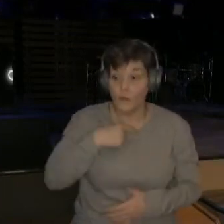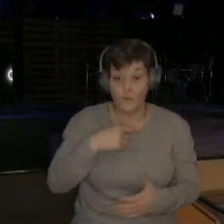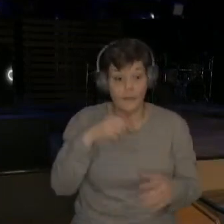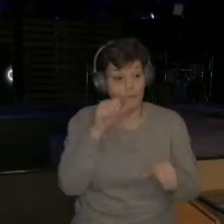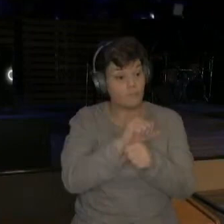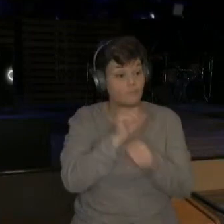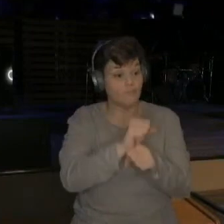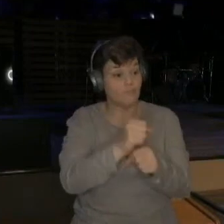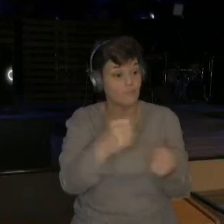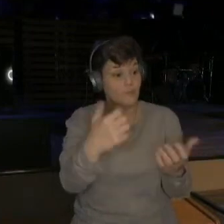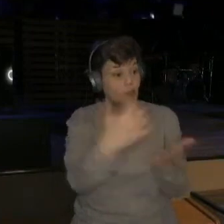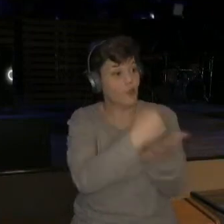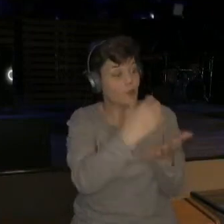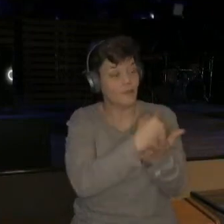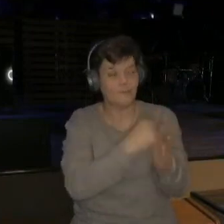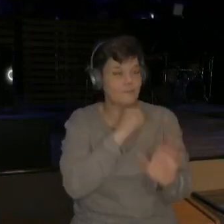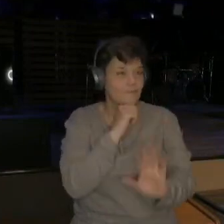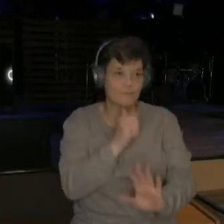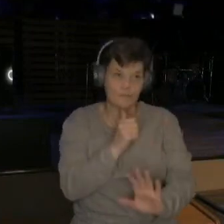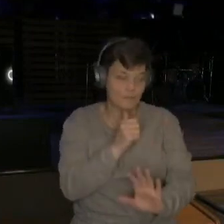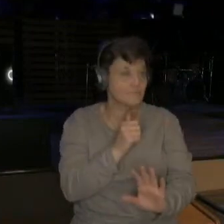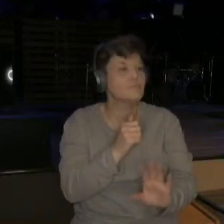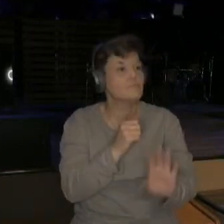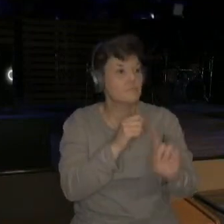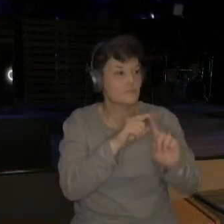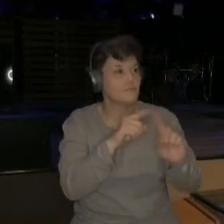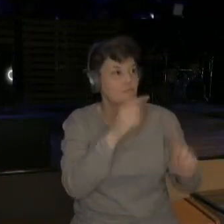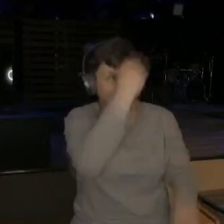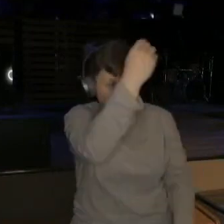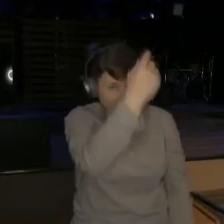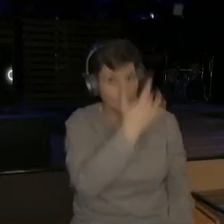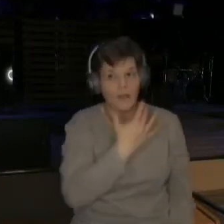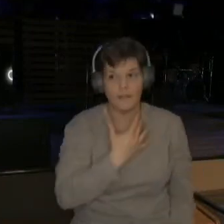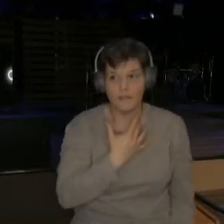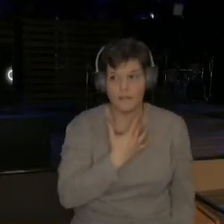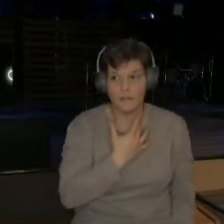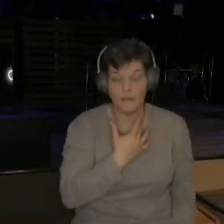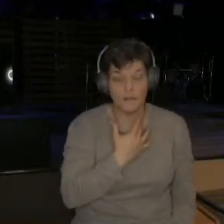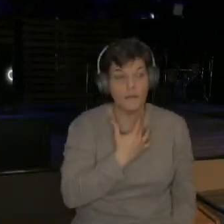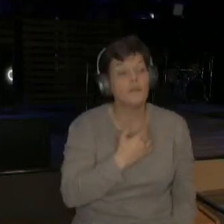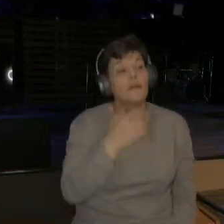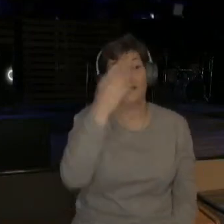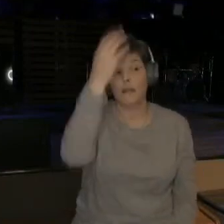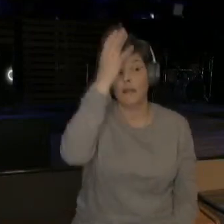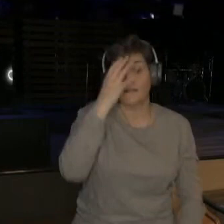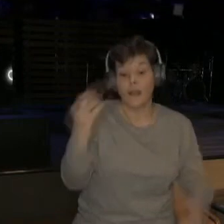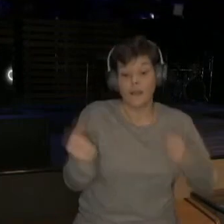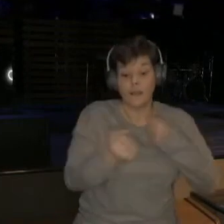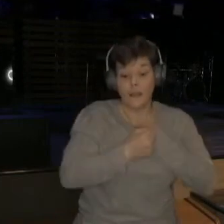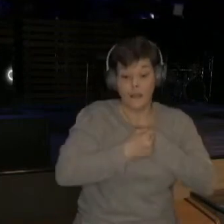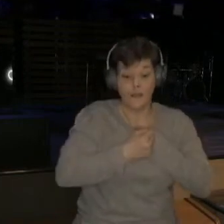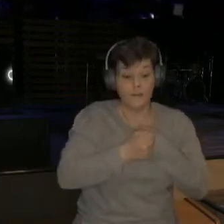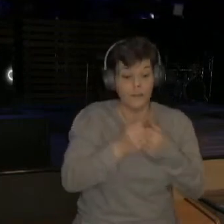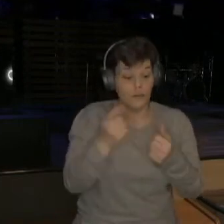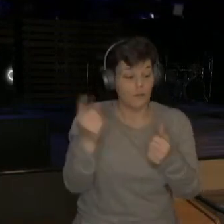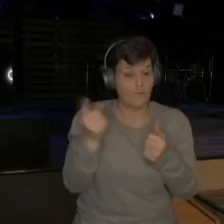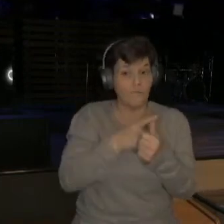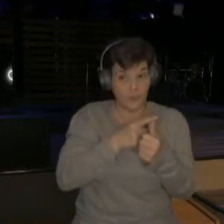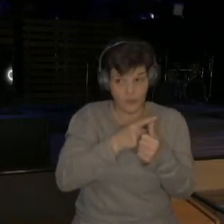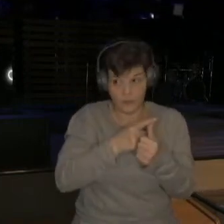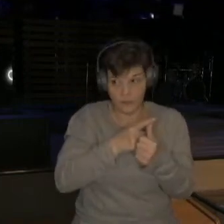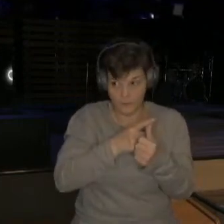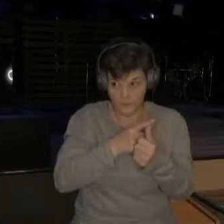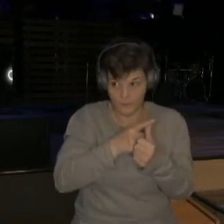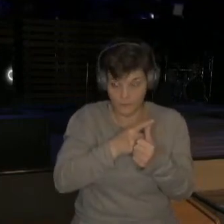God's attitude towards us. God loves first, and we see that clearly